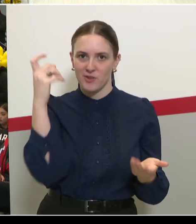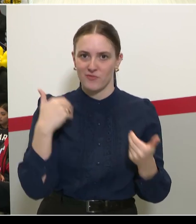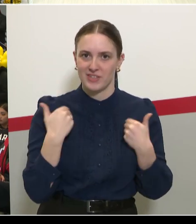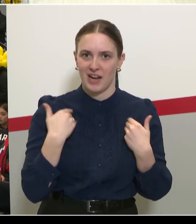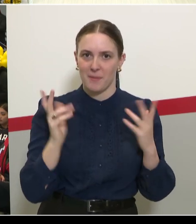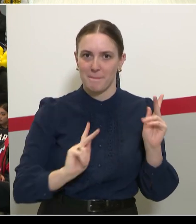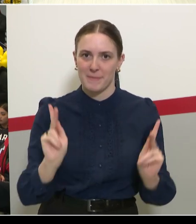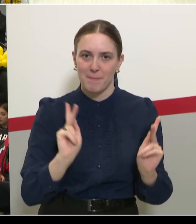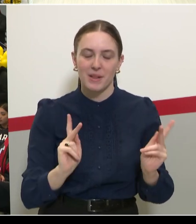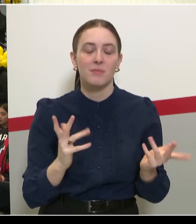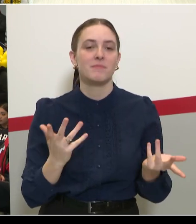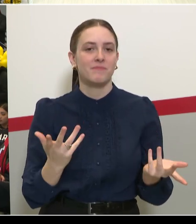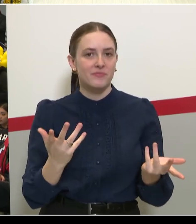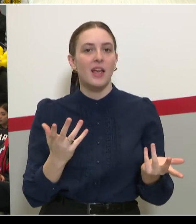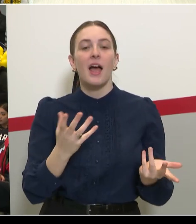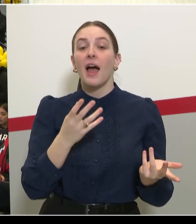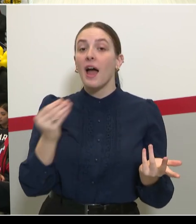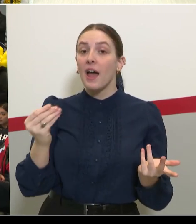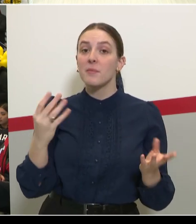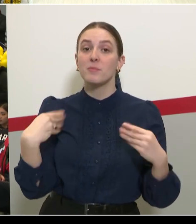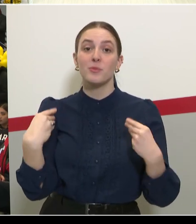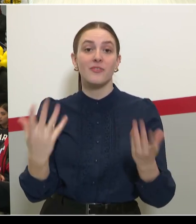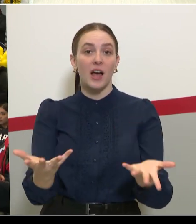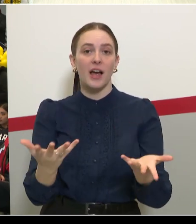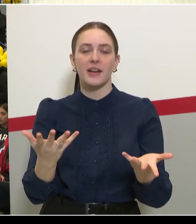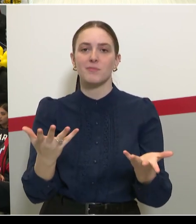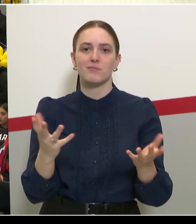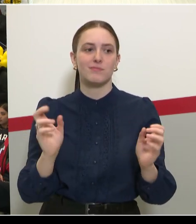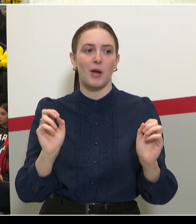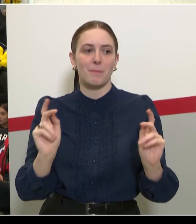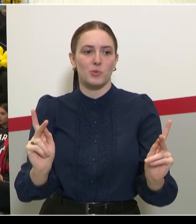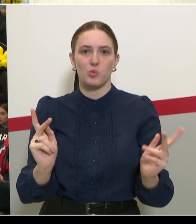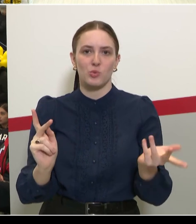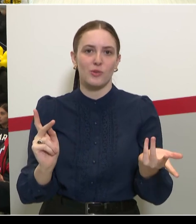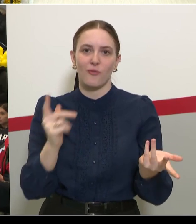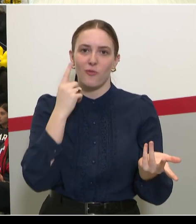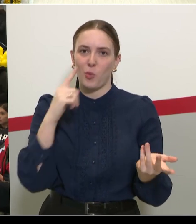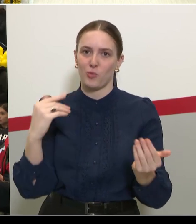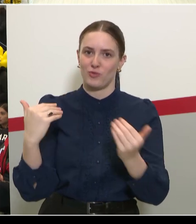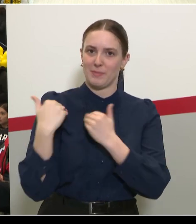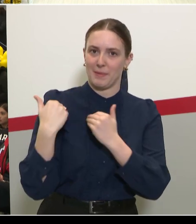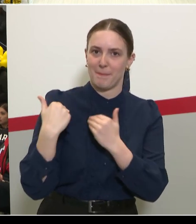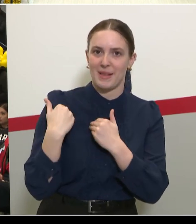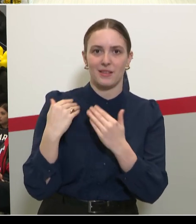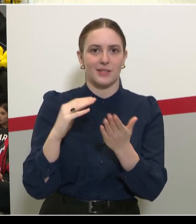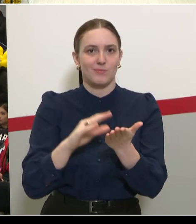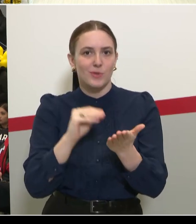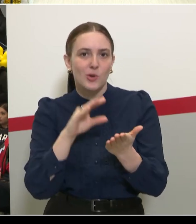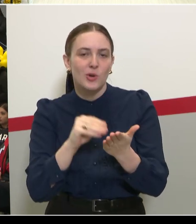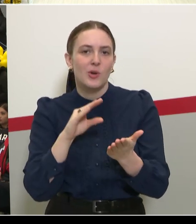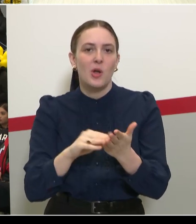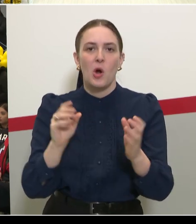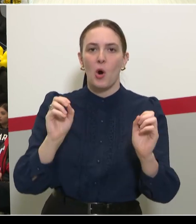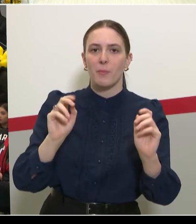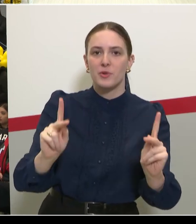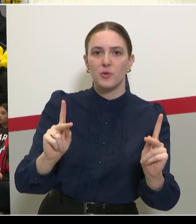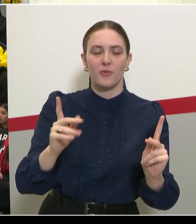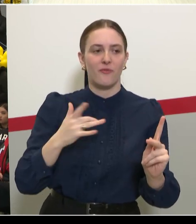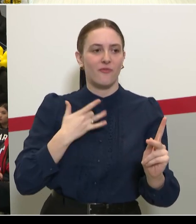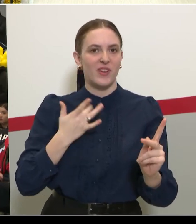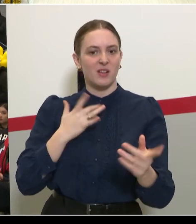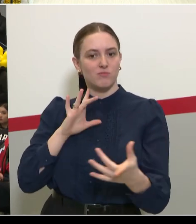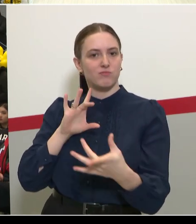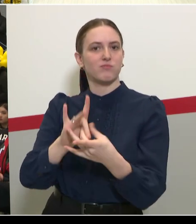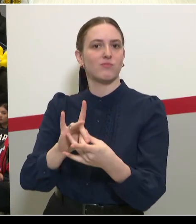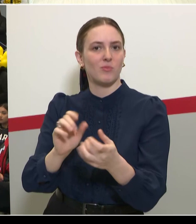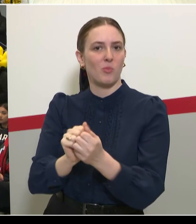also to provide them the opportunity for responsibility, the opportunity to be accepted in the workplace.